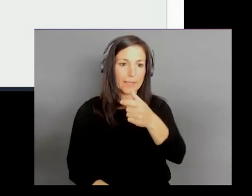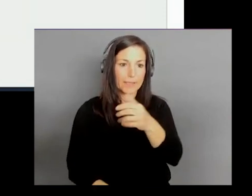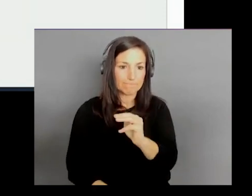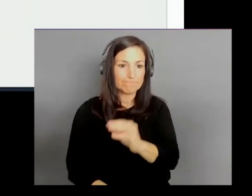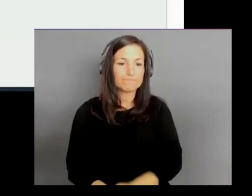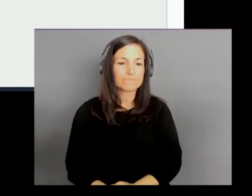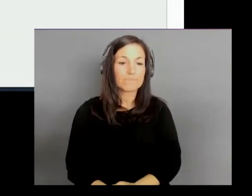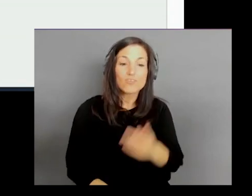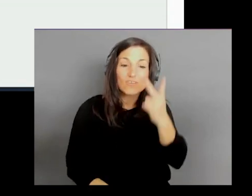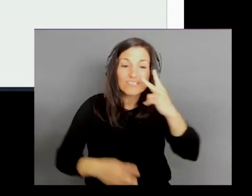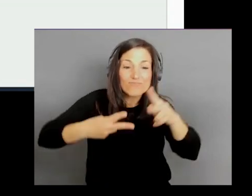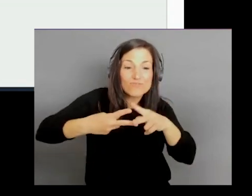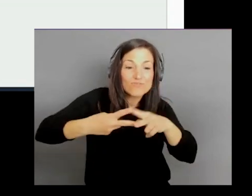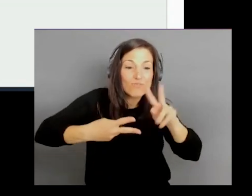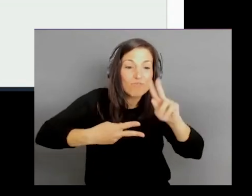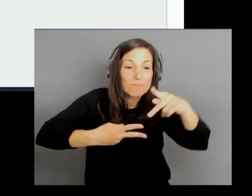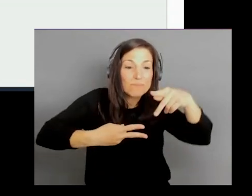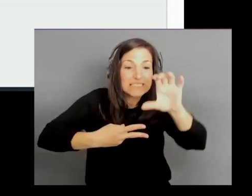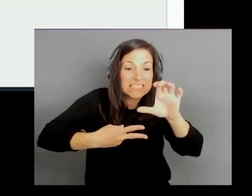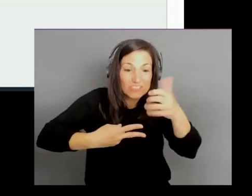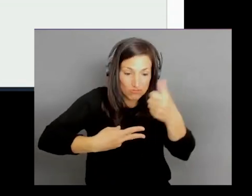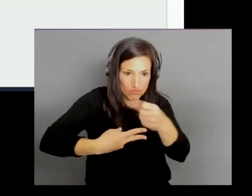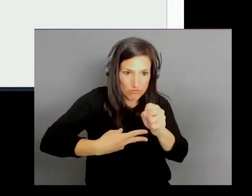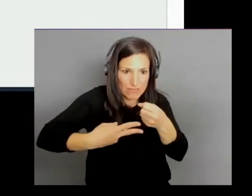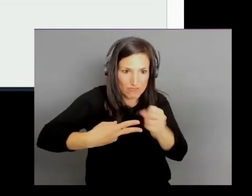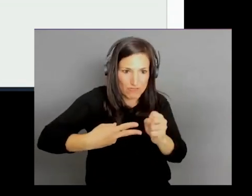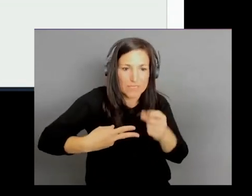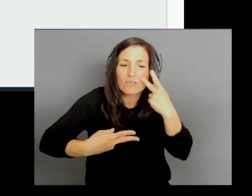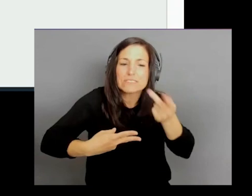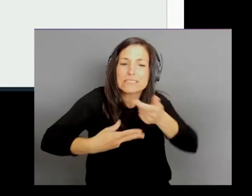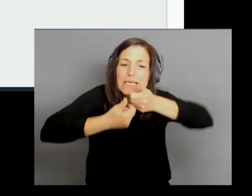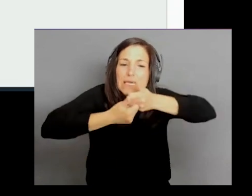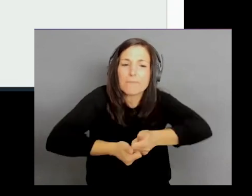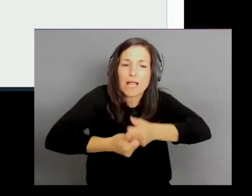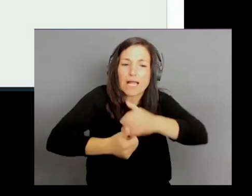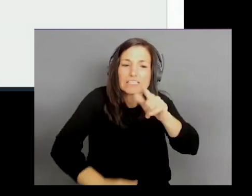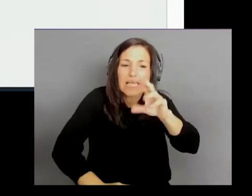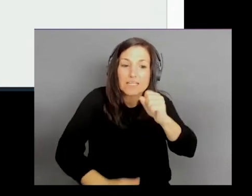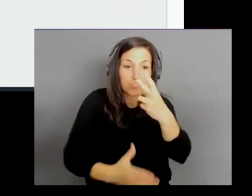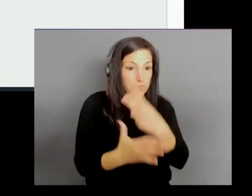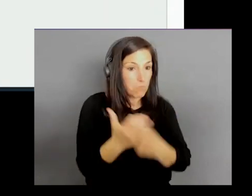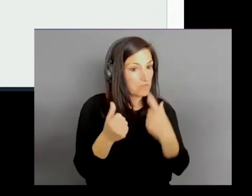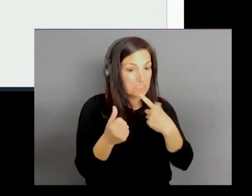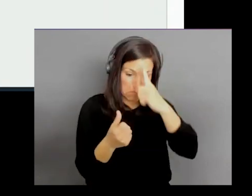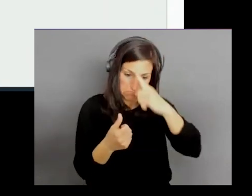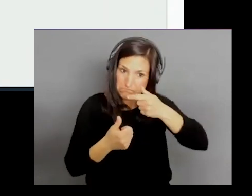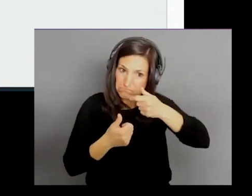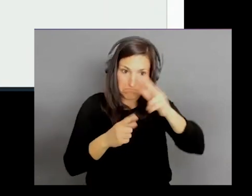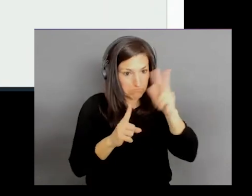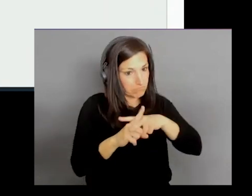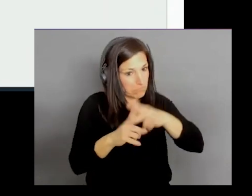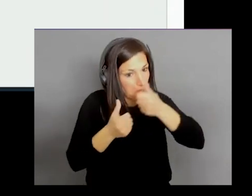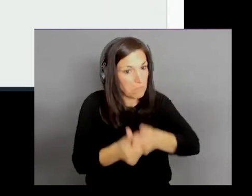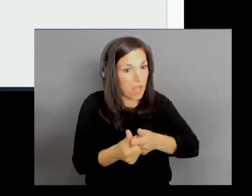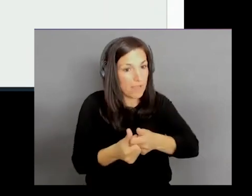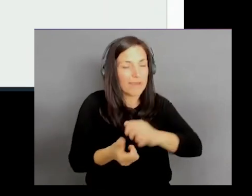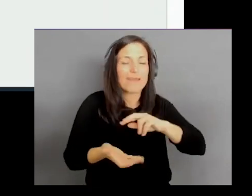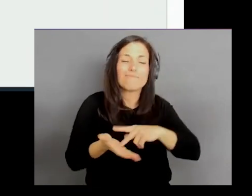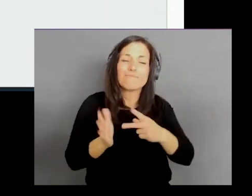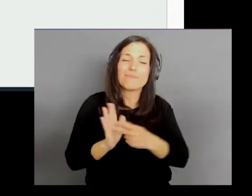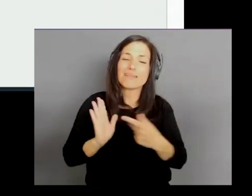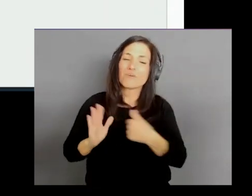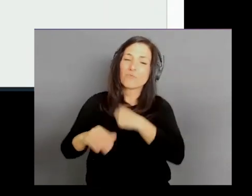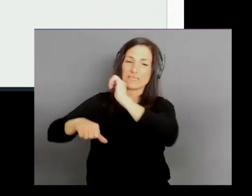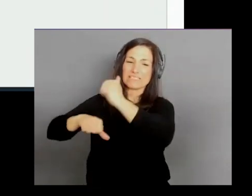created, and we can also see their compliance status. So both of them are compliant, meaning that they meet the rules that we set when we created